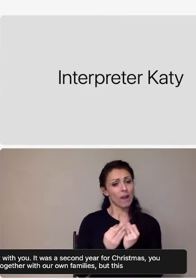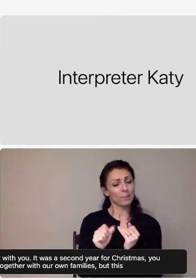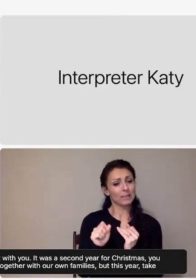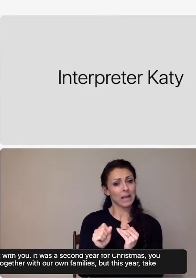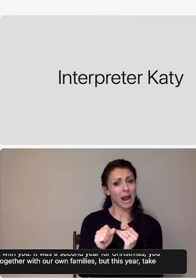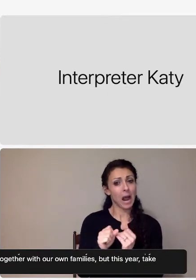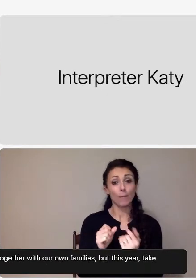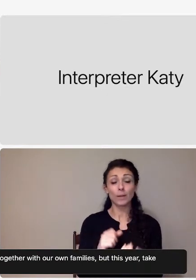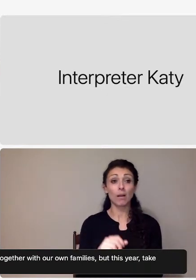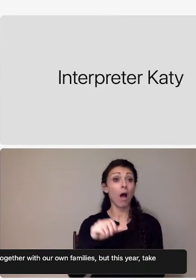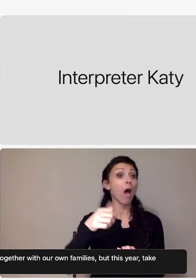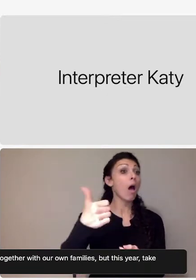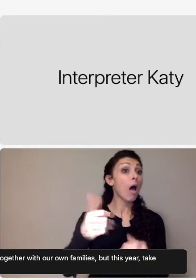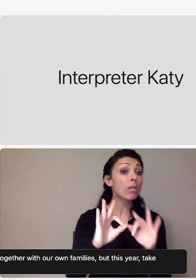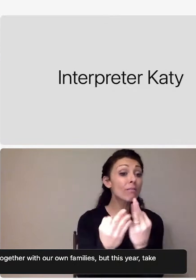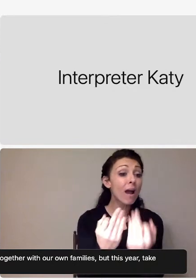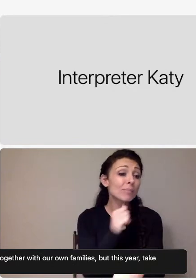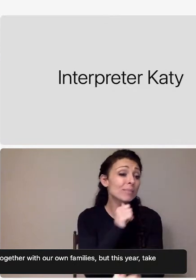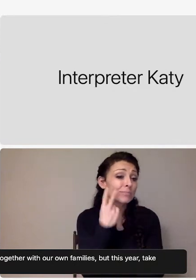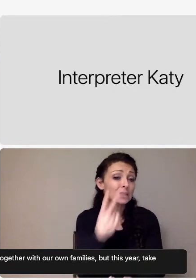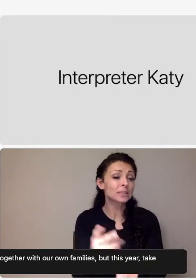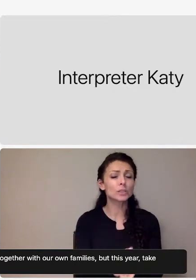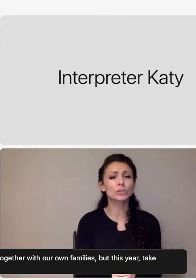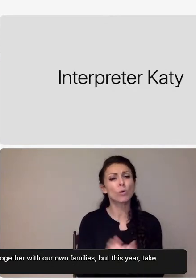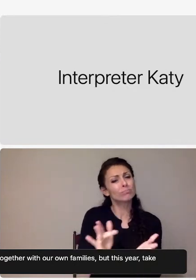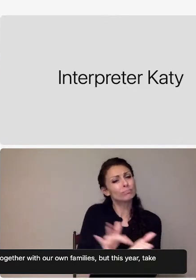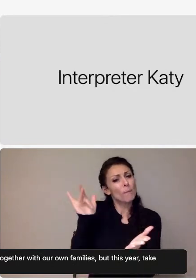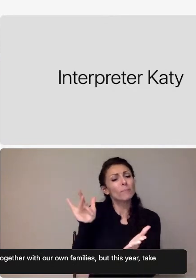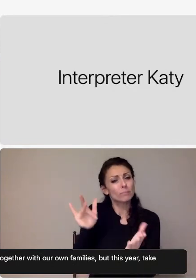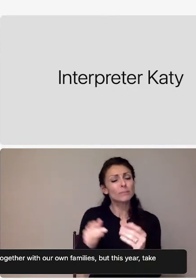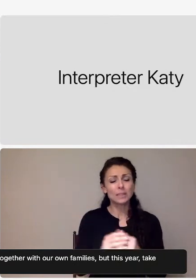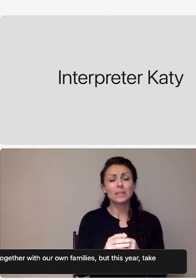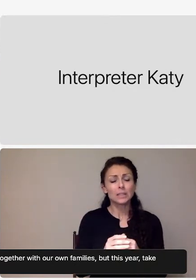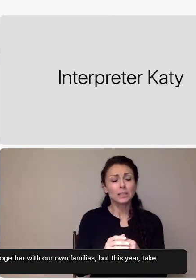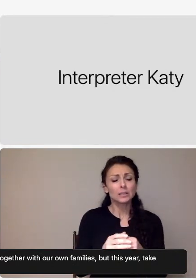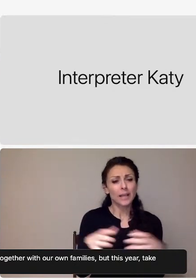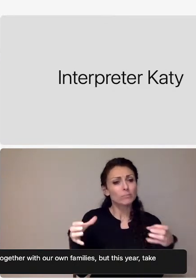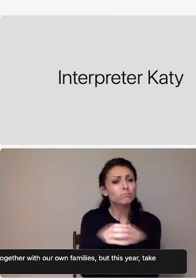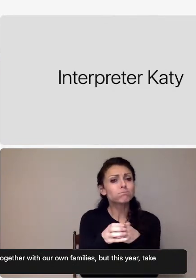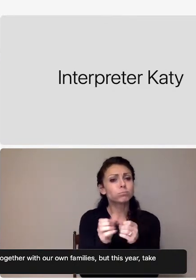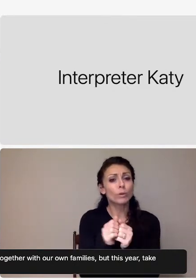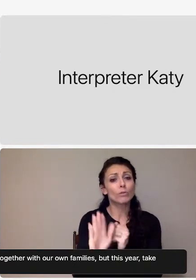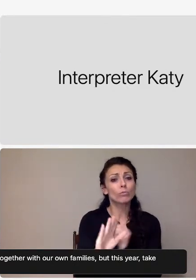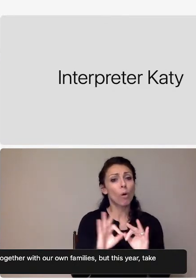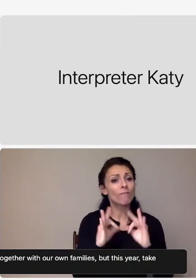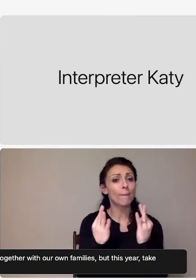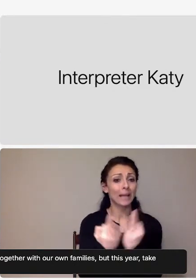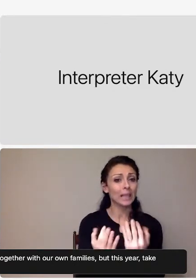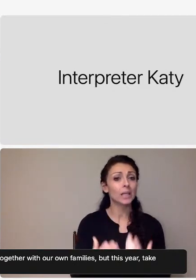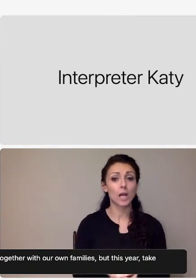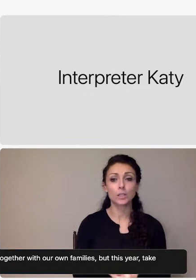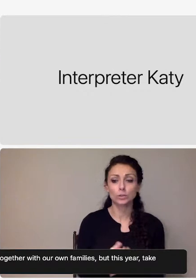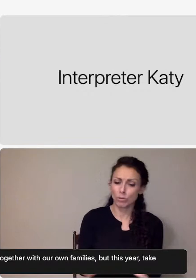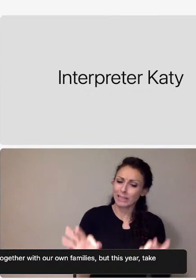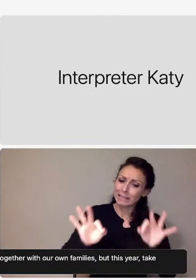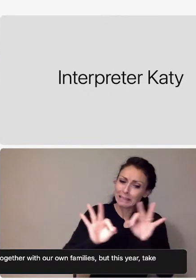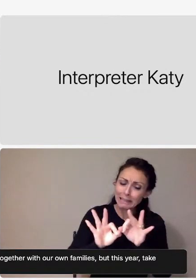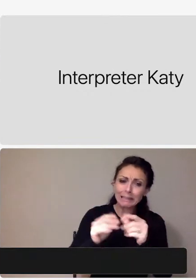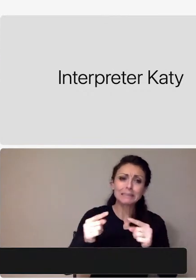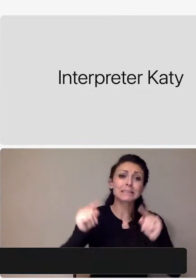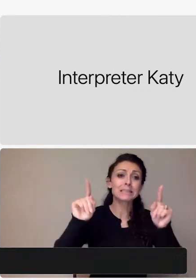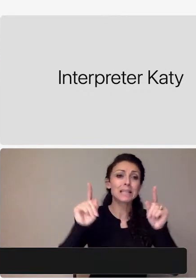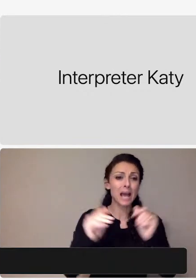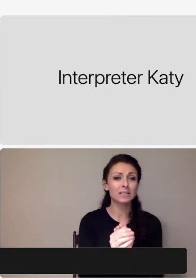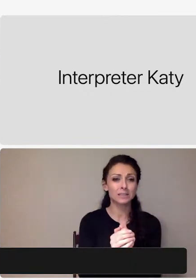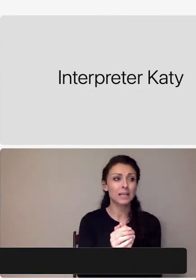of that take advantage of being with your families the key to the success in a family is when you gather